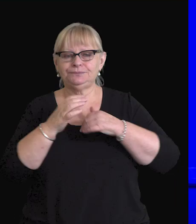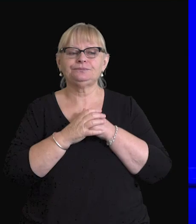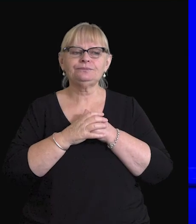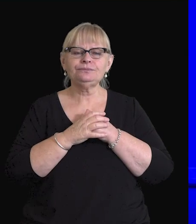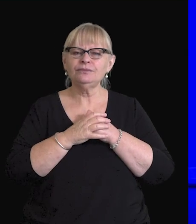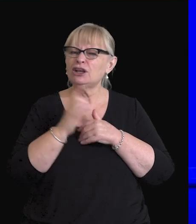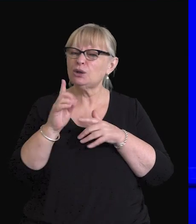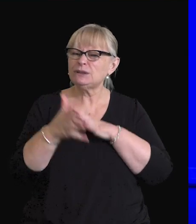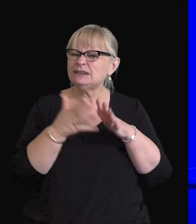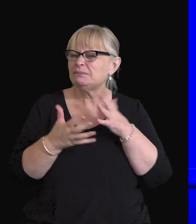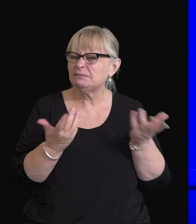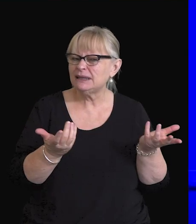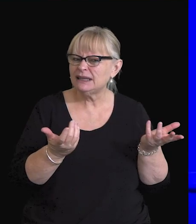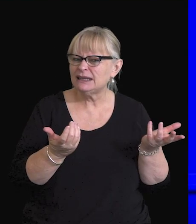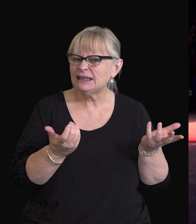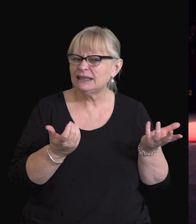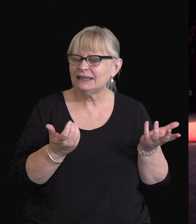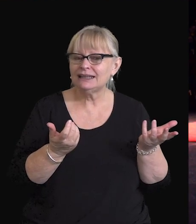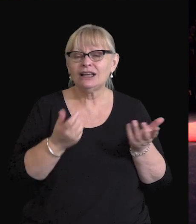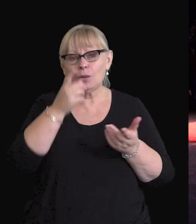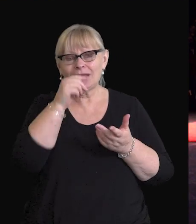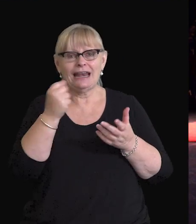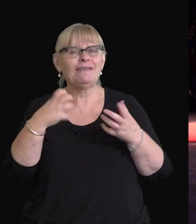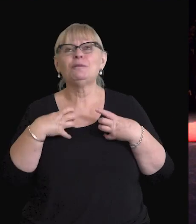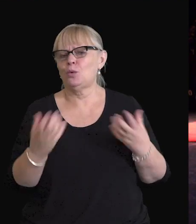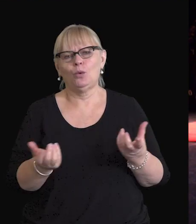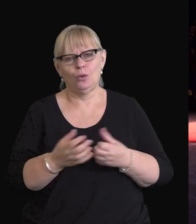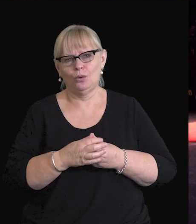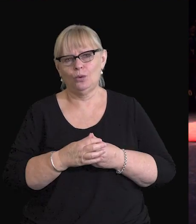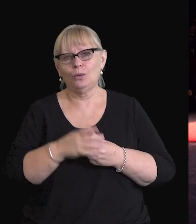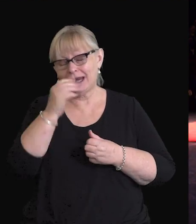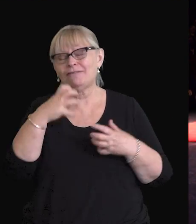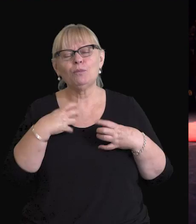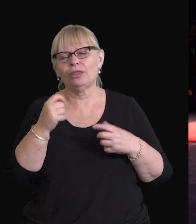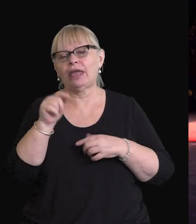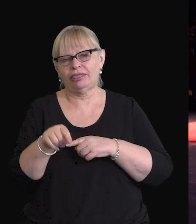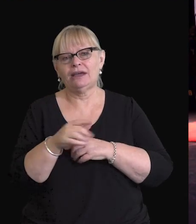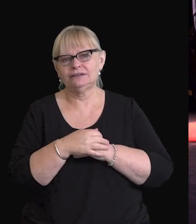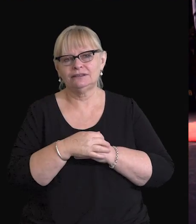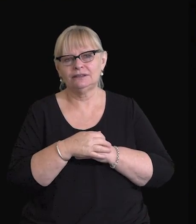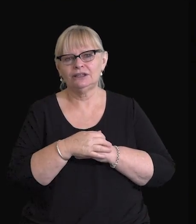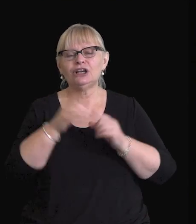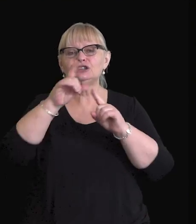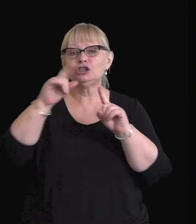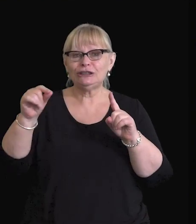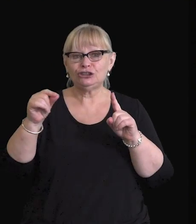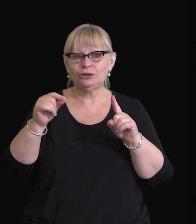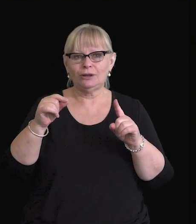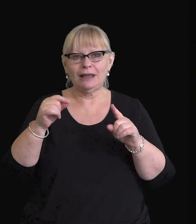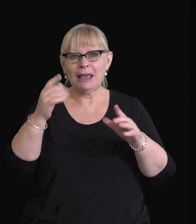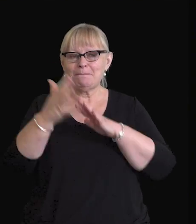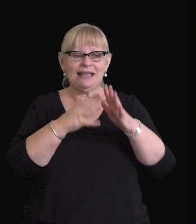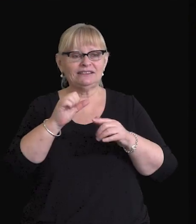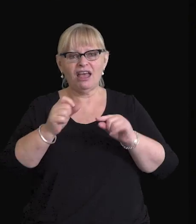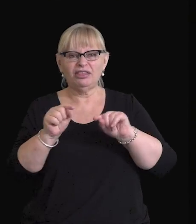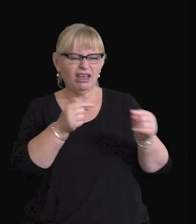And where does that leave us? We could have so much more. We could have so much more than that. Digital throws it out the window,